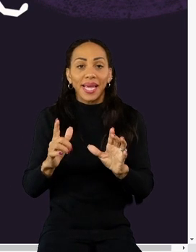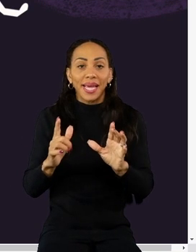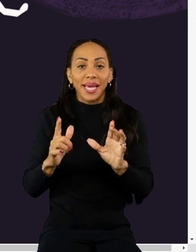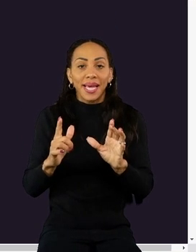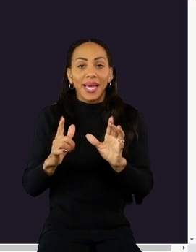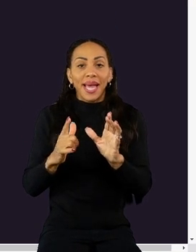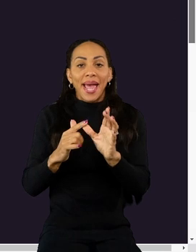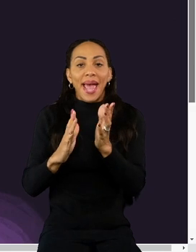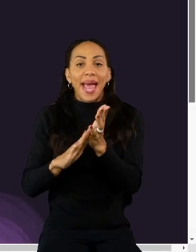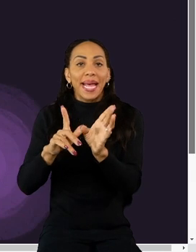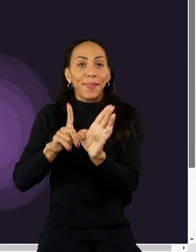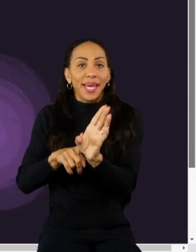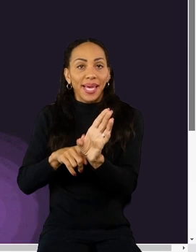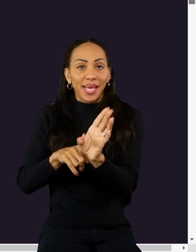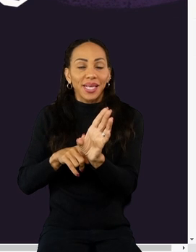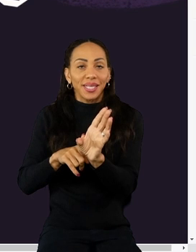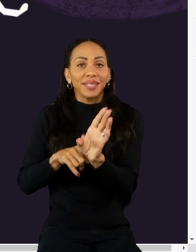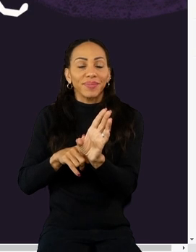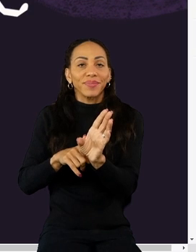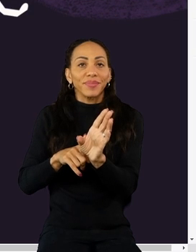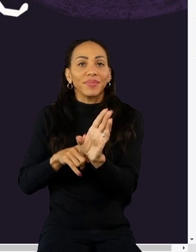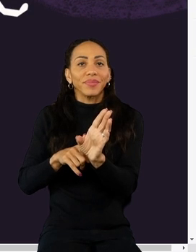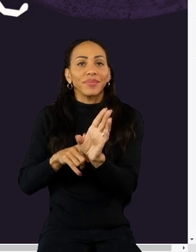video with the lovely Amy,